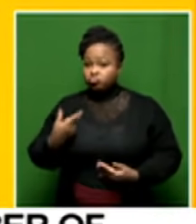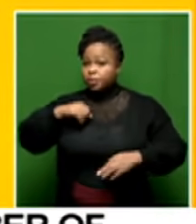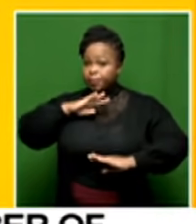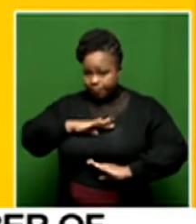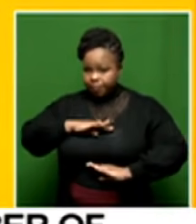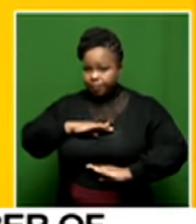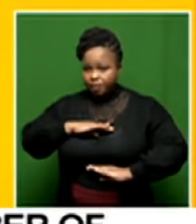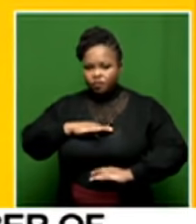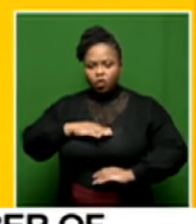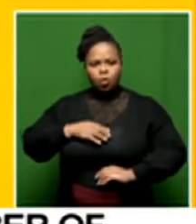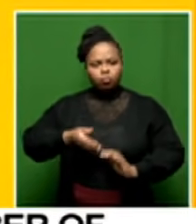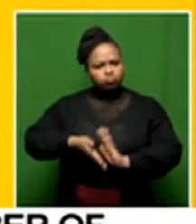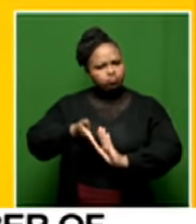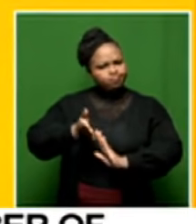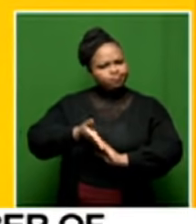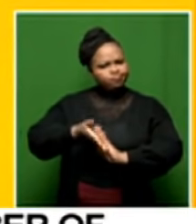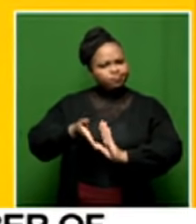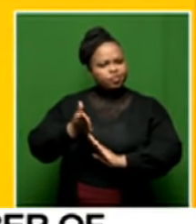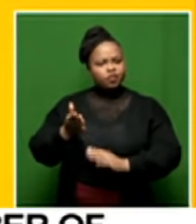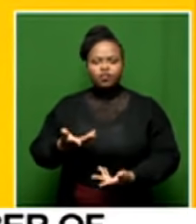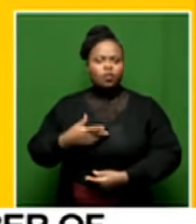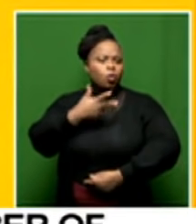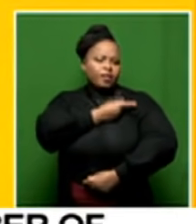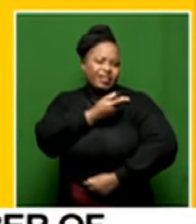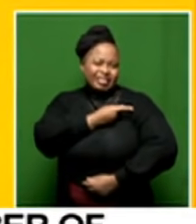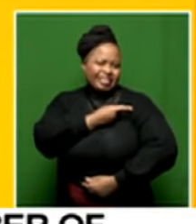satisfied with the pace we're going? I mean, I can answer that question for you, but